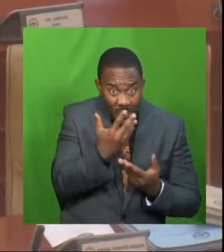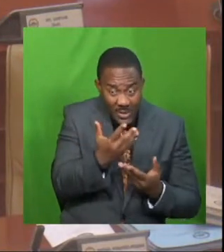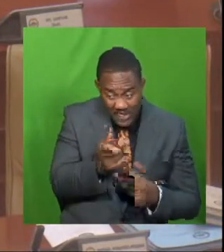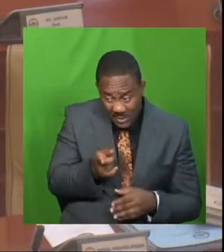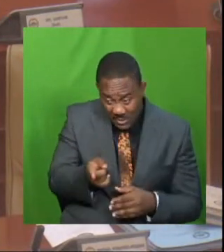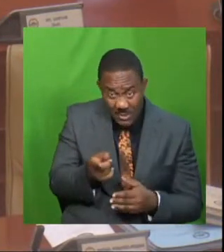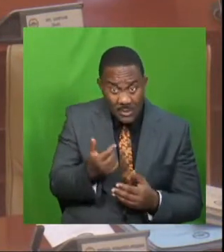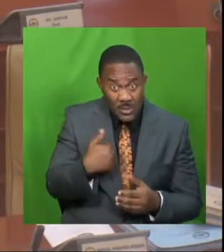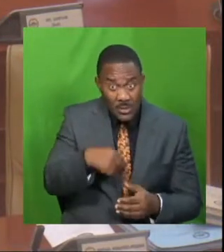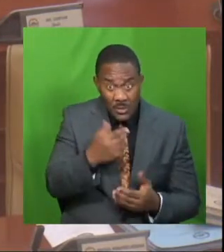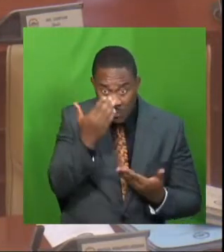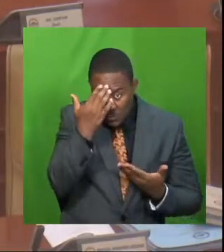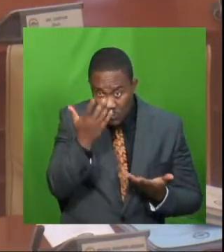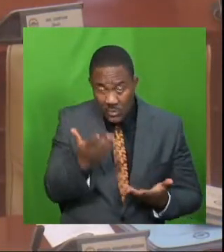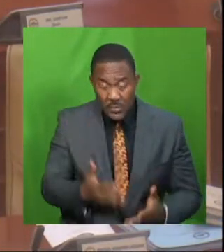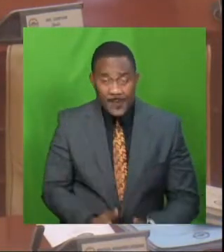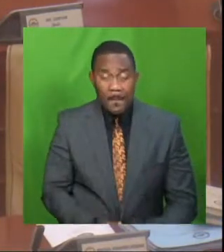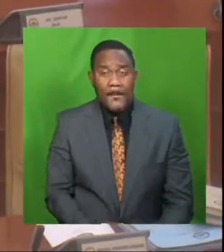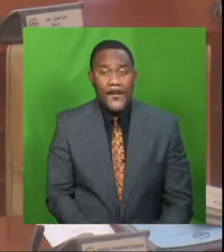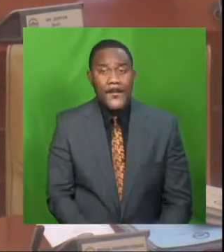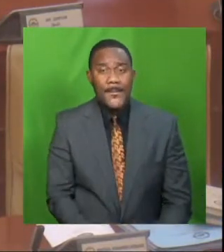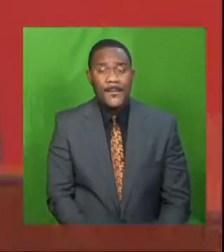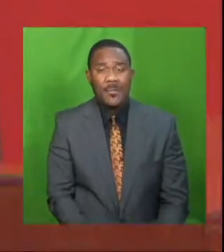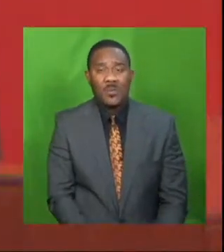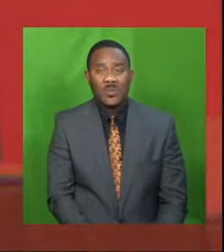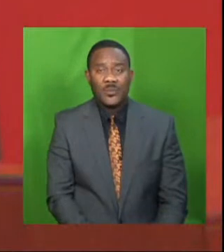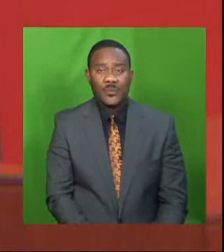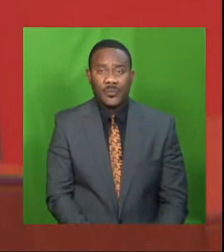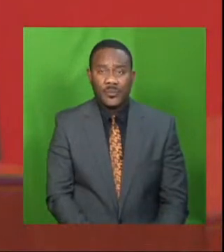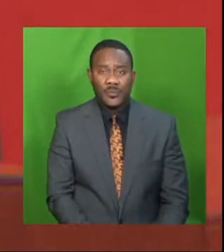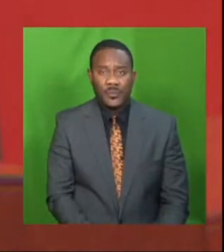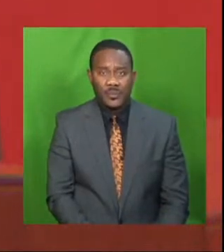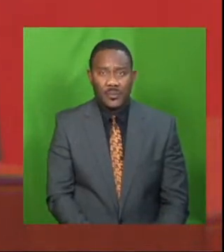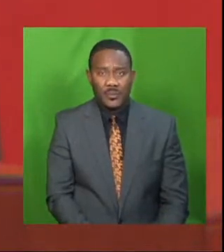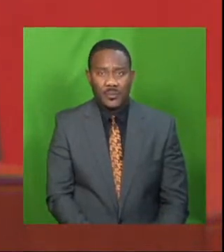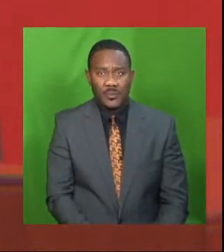Swale. Thank you, Mr. Speaker. Yes, Minister.